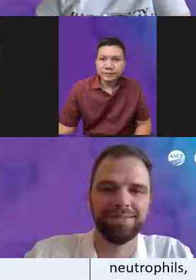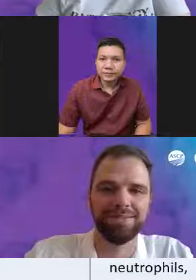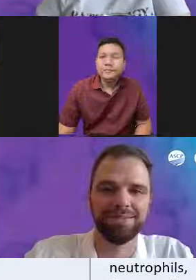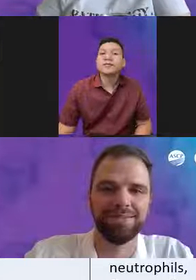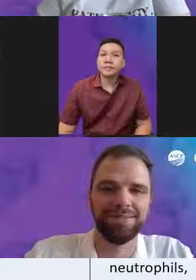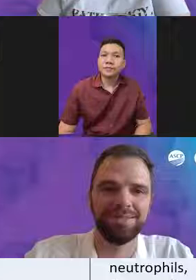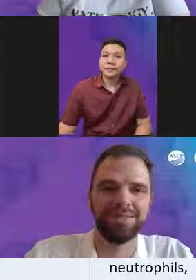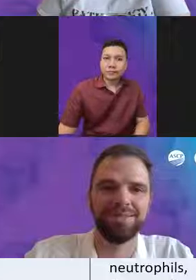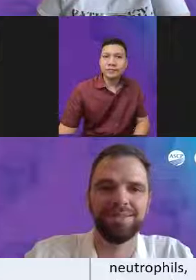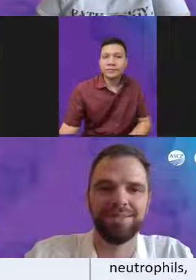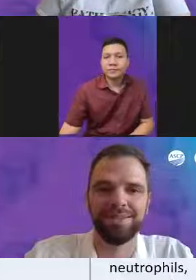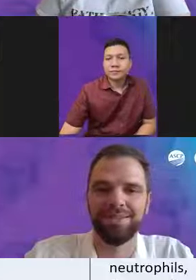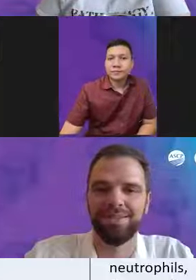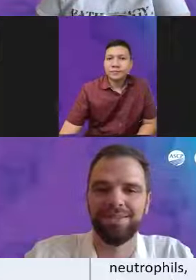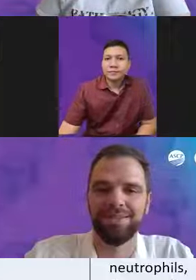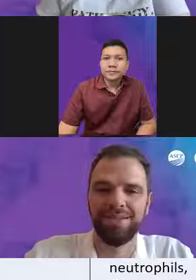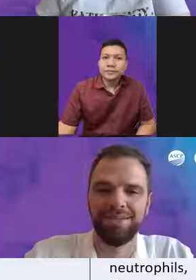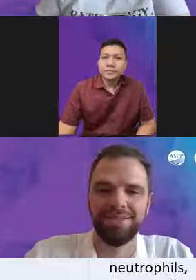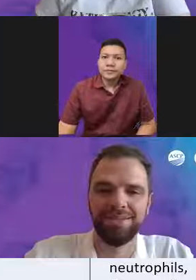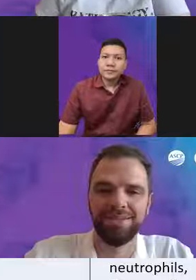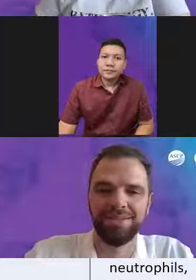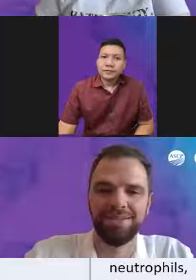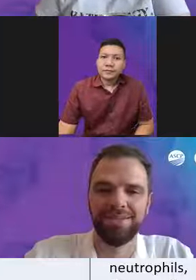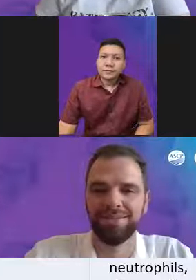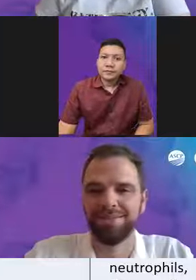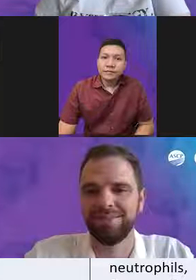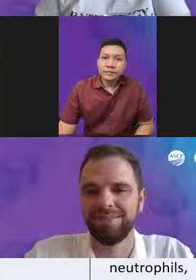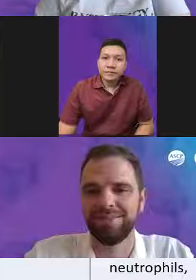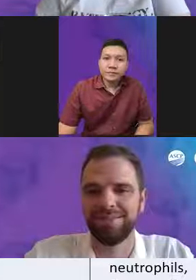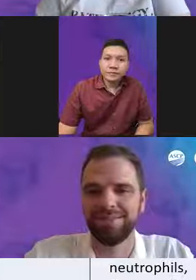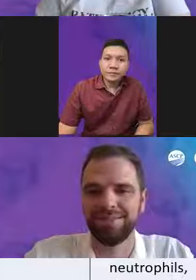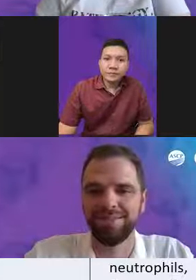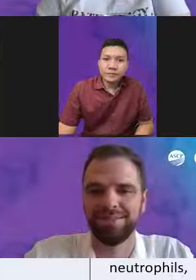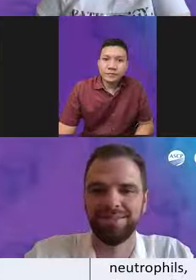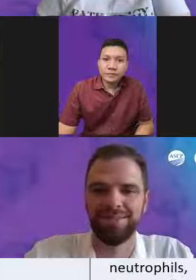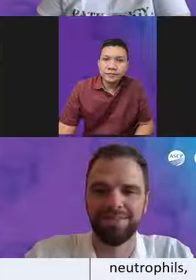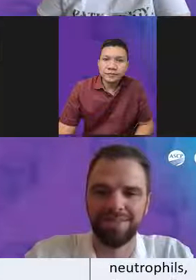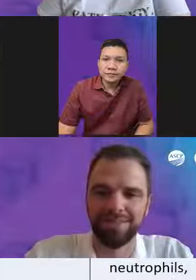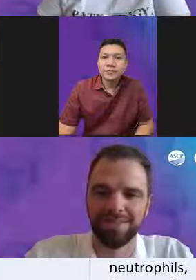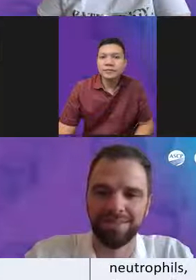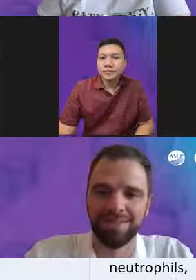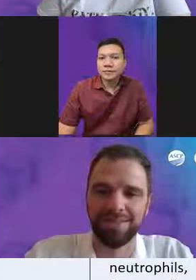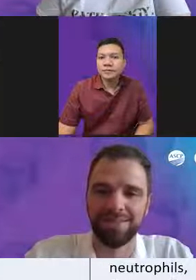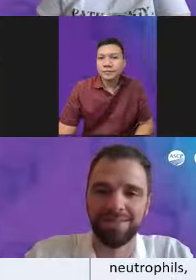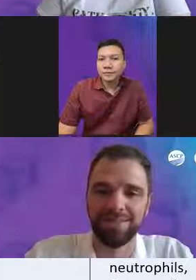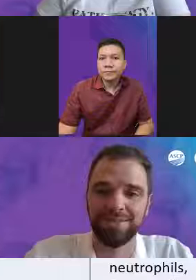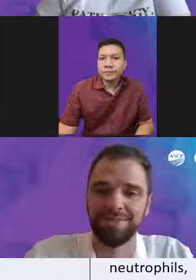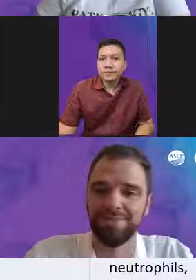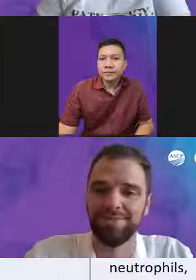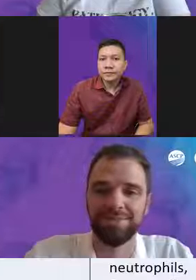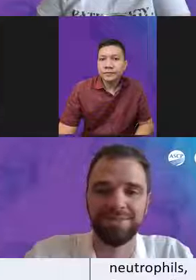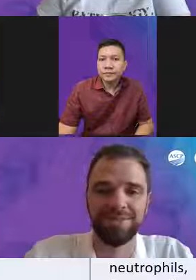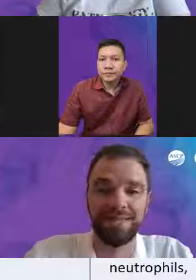week four. So if you're one of these ones like UMass who just came in and did their first play this week,